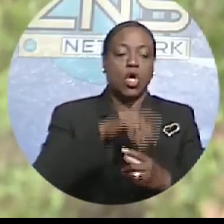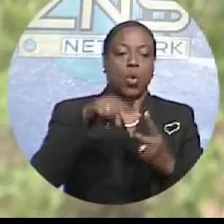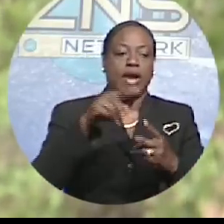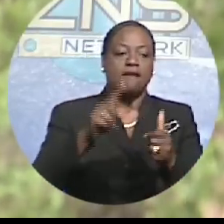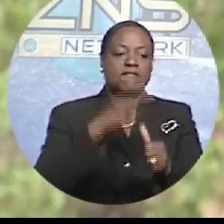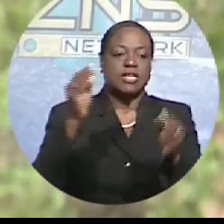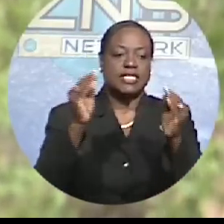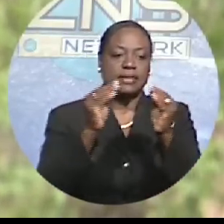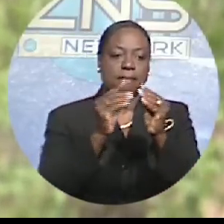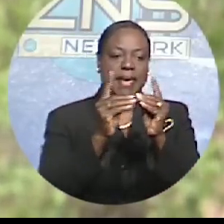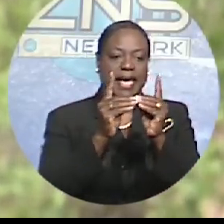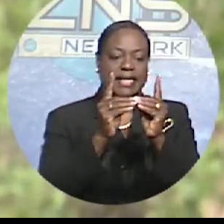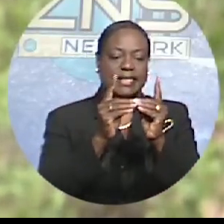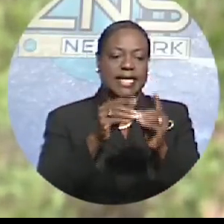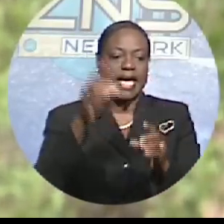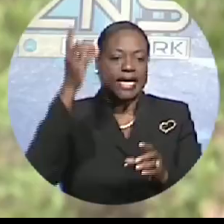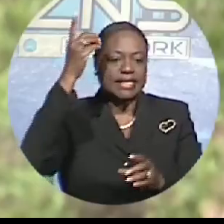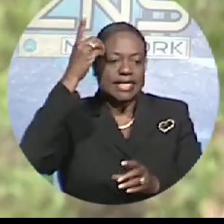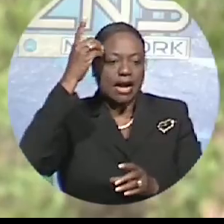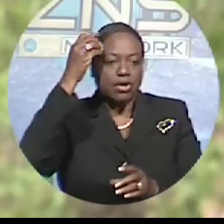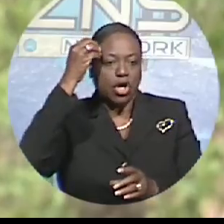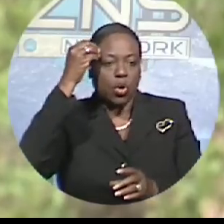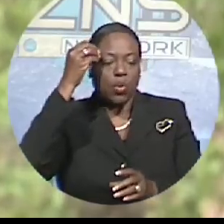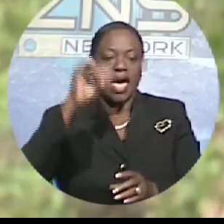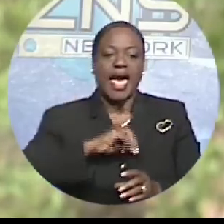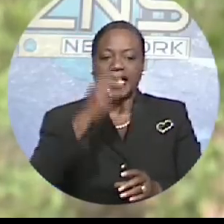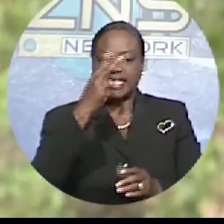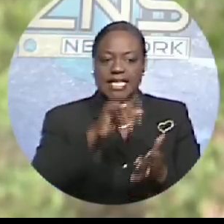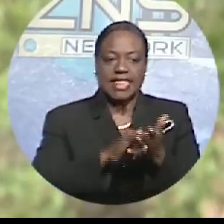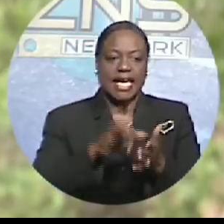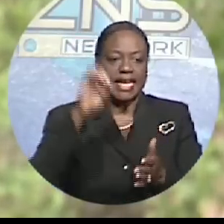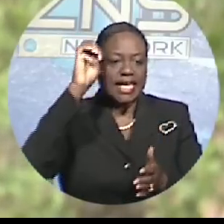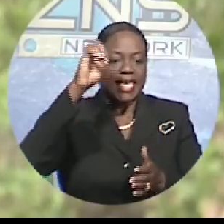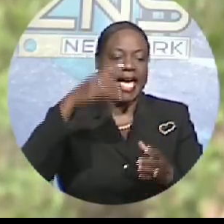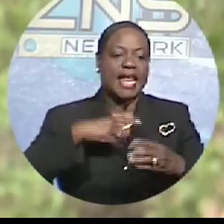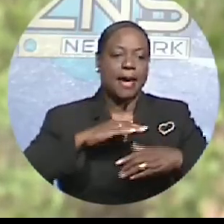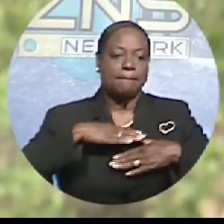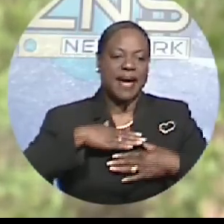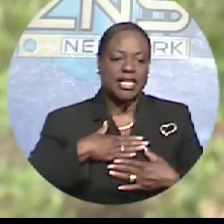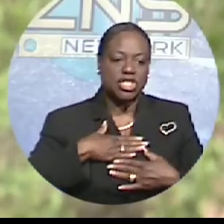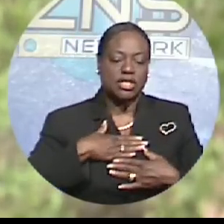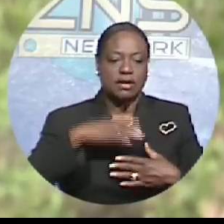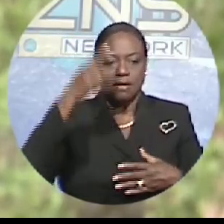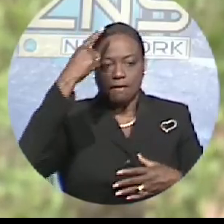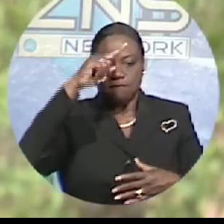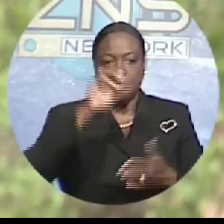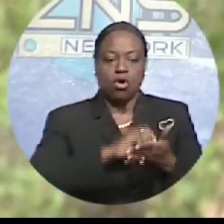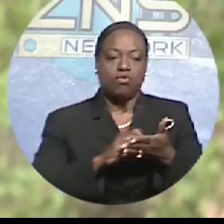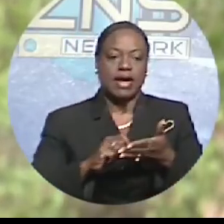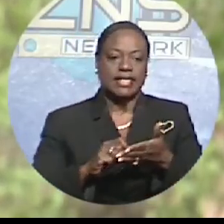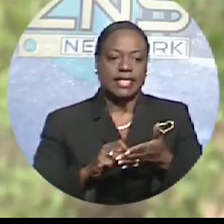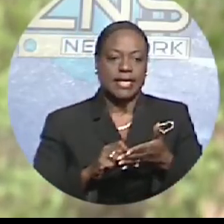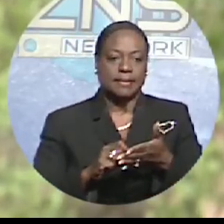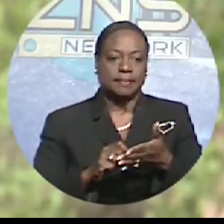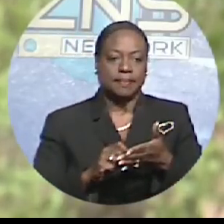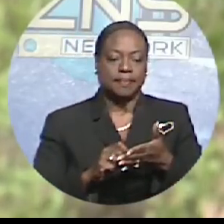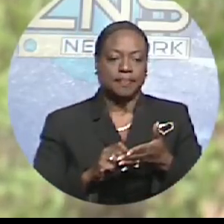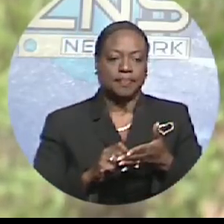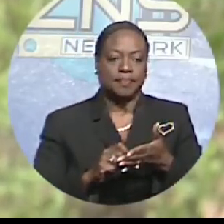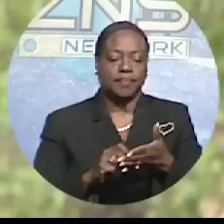Dario, I could see in him that he had a passion for writing. I always used to call him a thespian in the